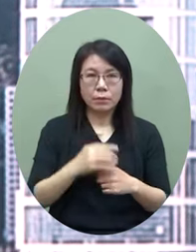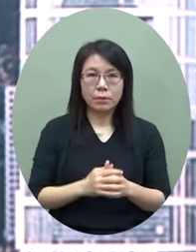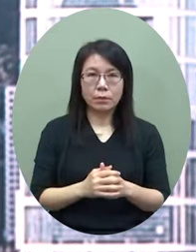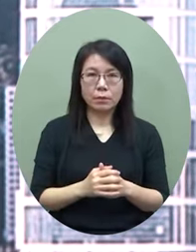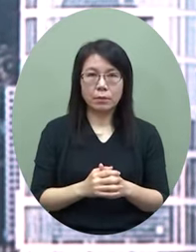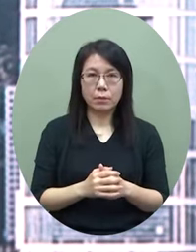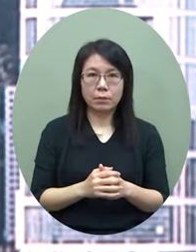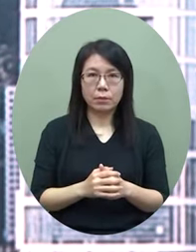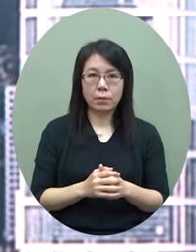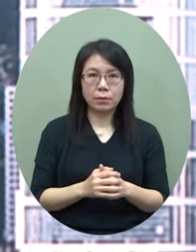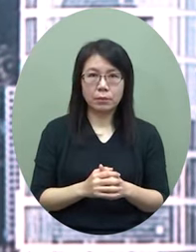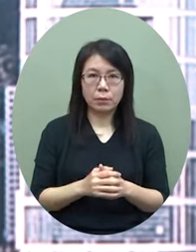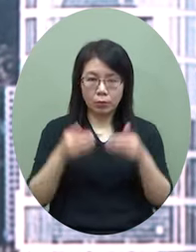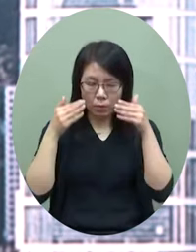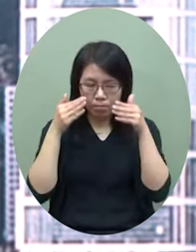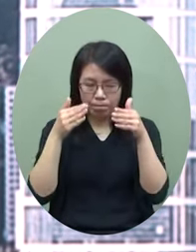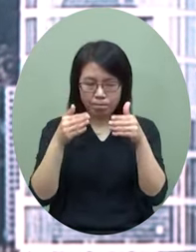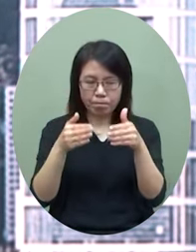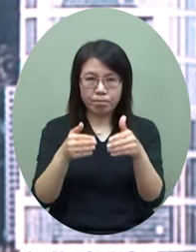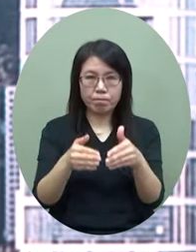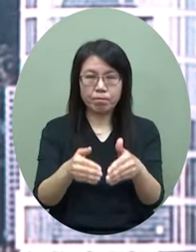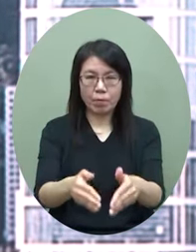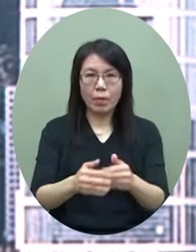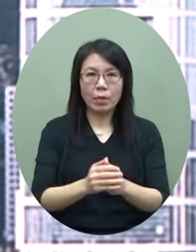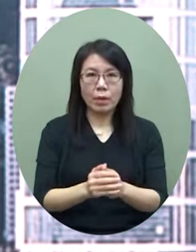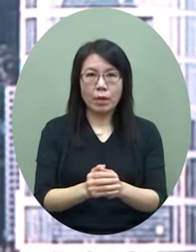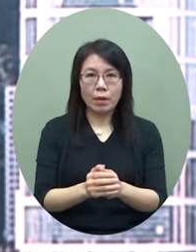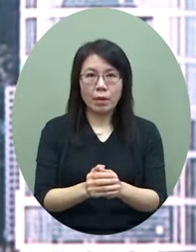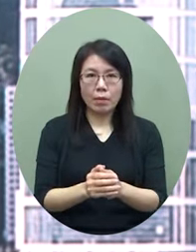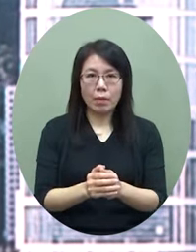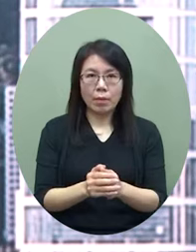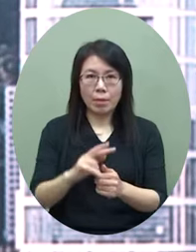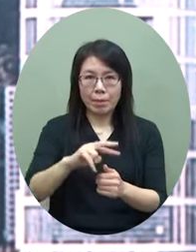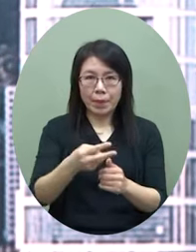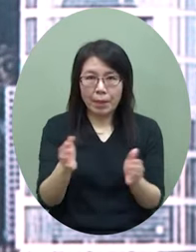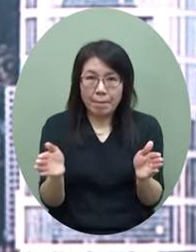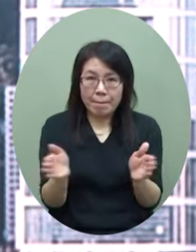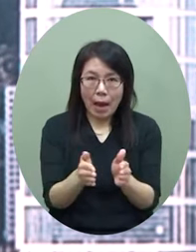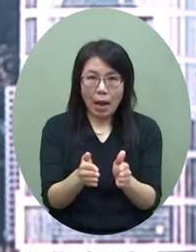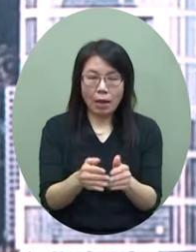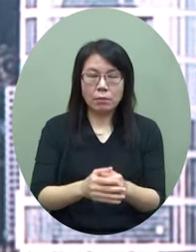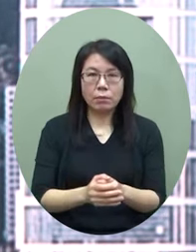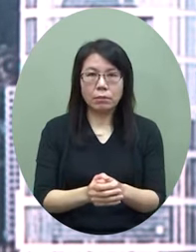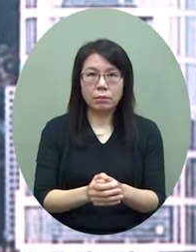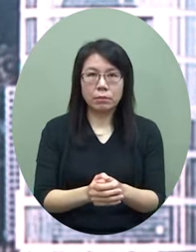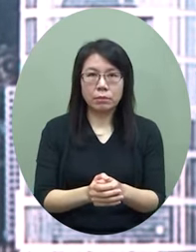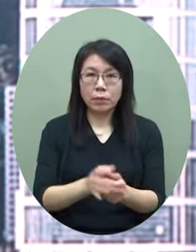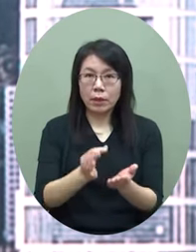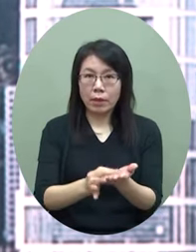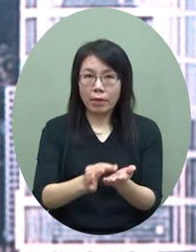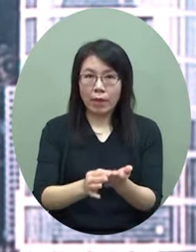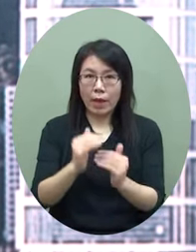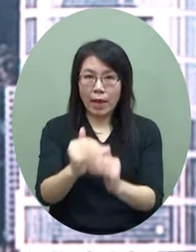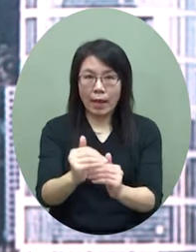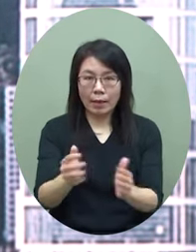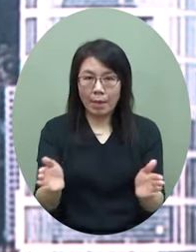focusedthat we should do a smaller scale restriction testing operationsbut we could do